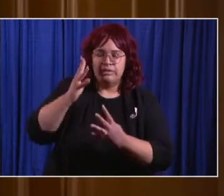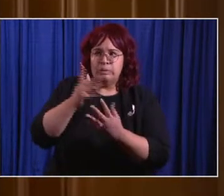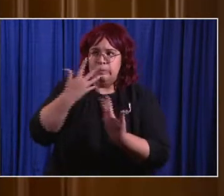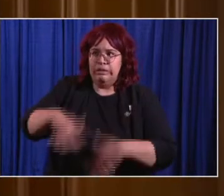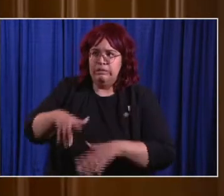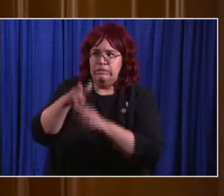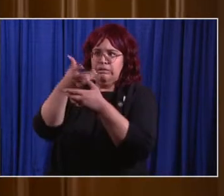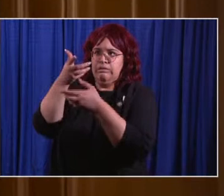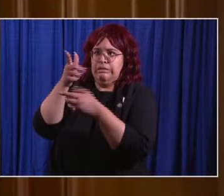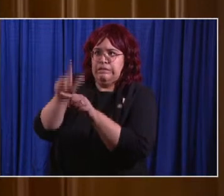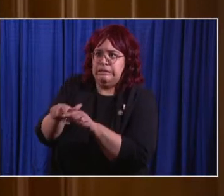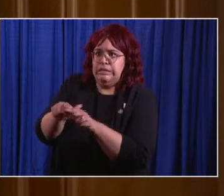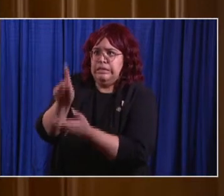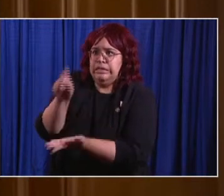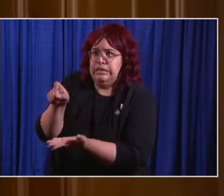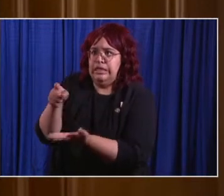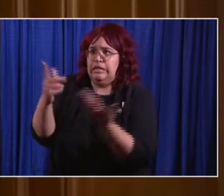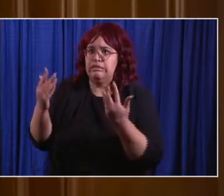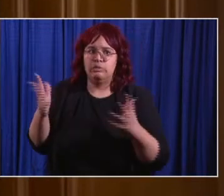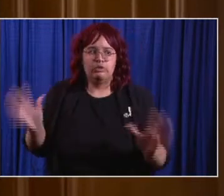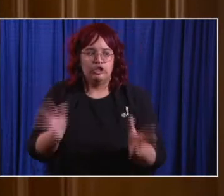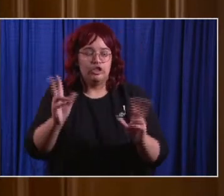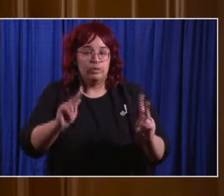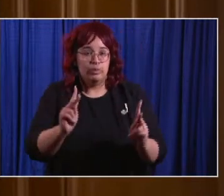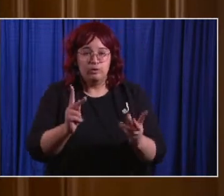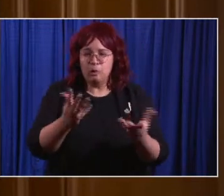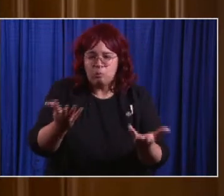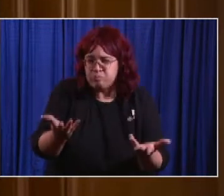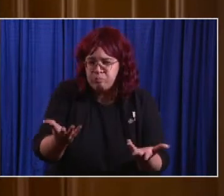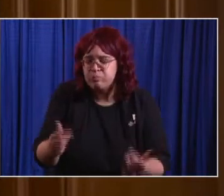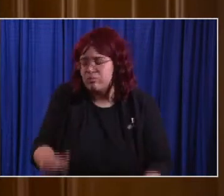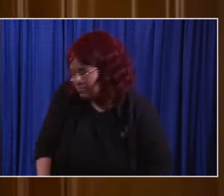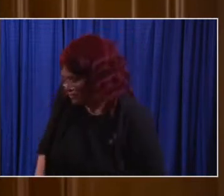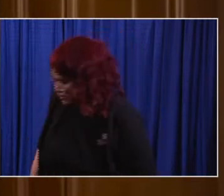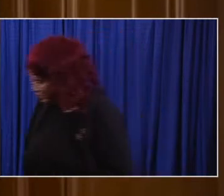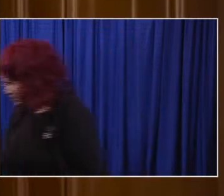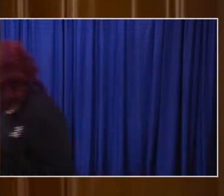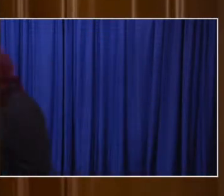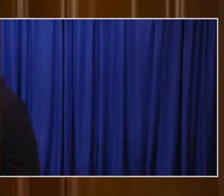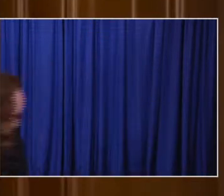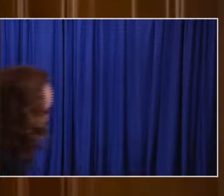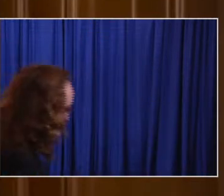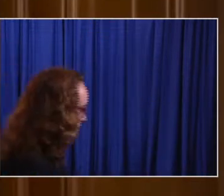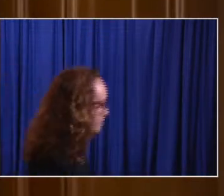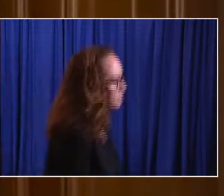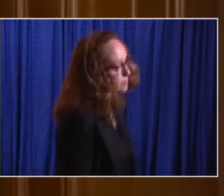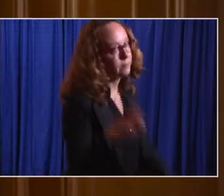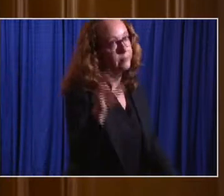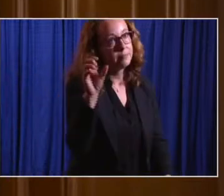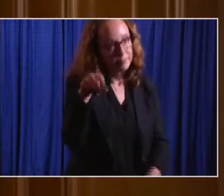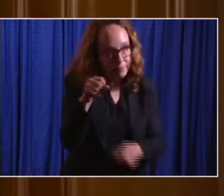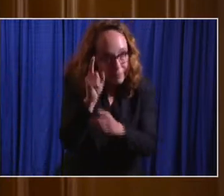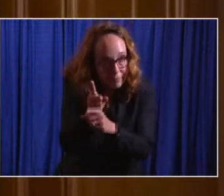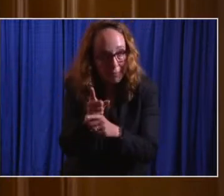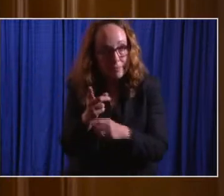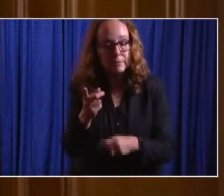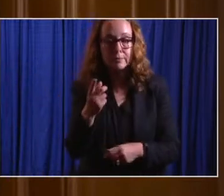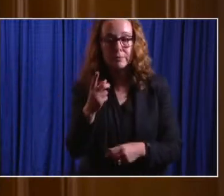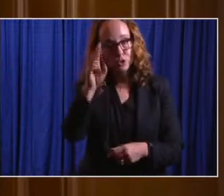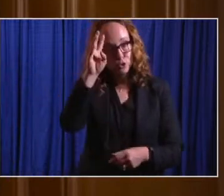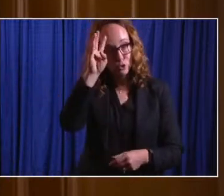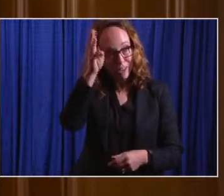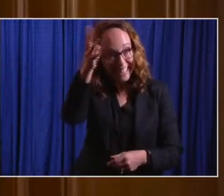relying on a great deal of creativity that we're seeing at each different community across the state. I talk to health directors